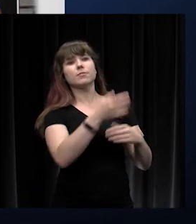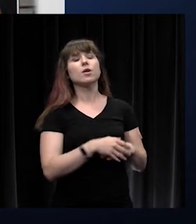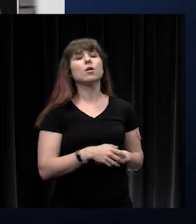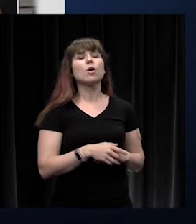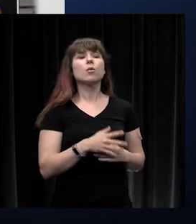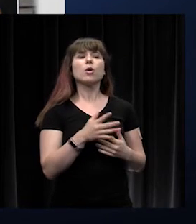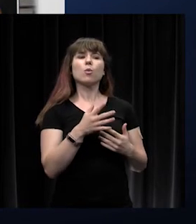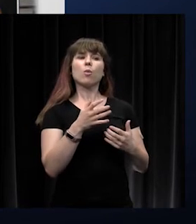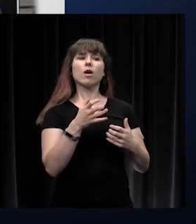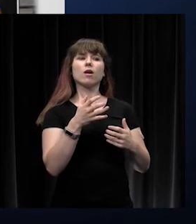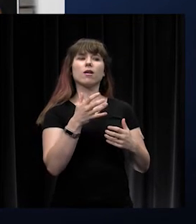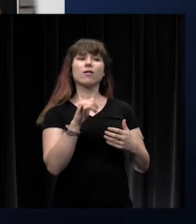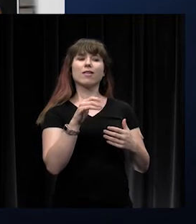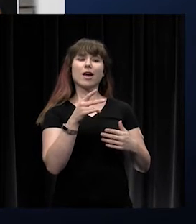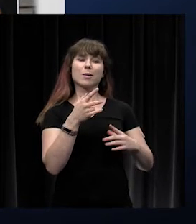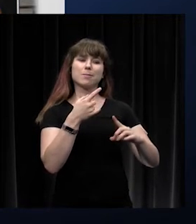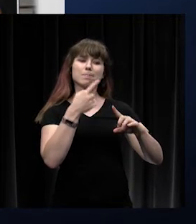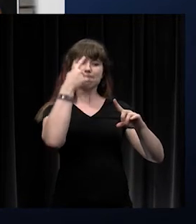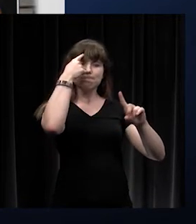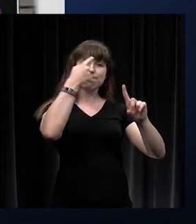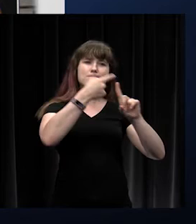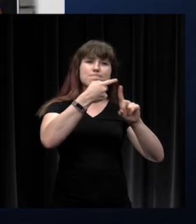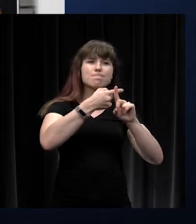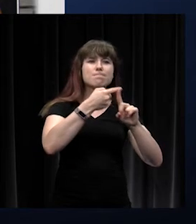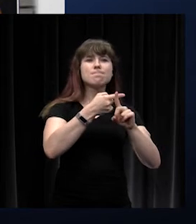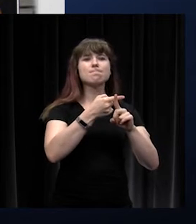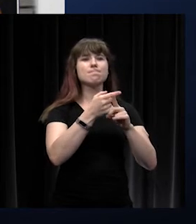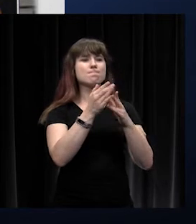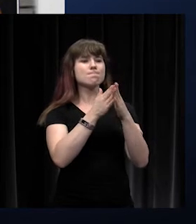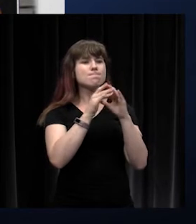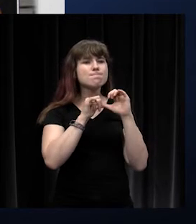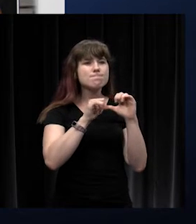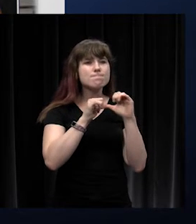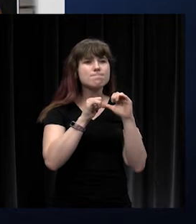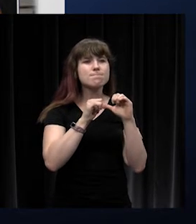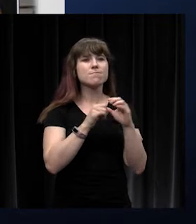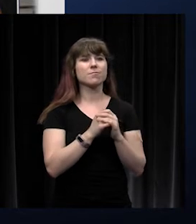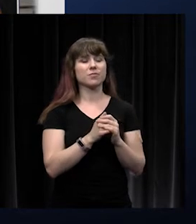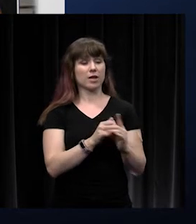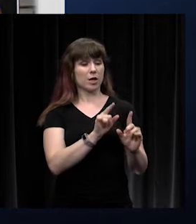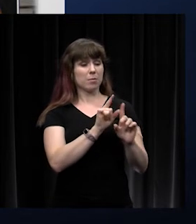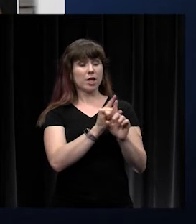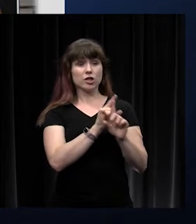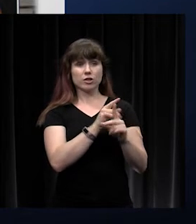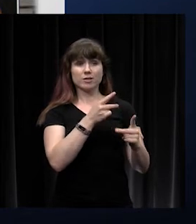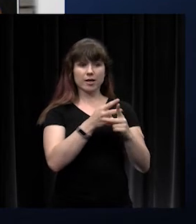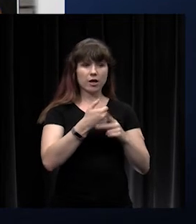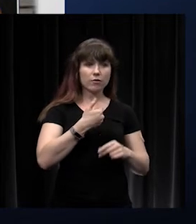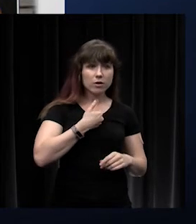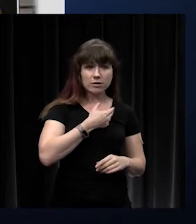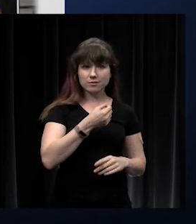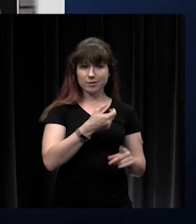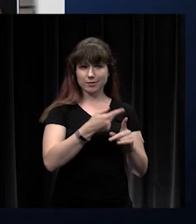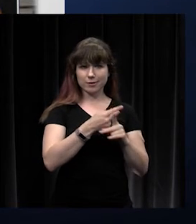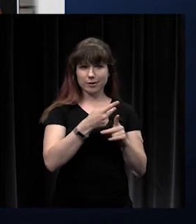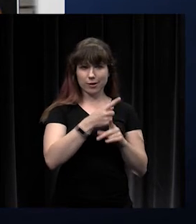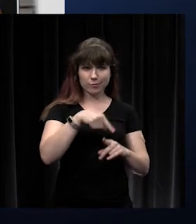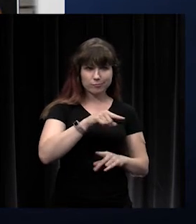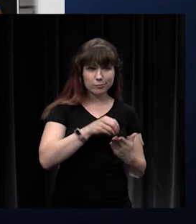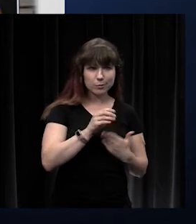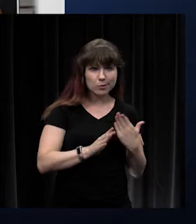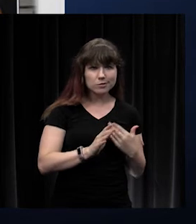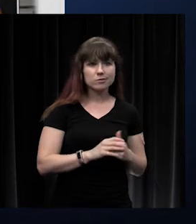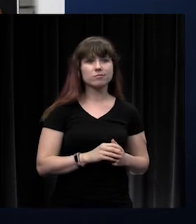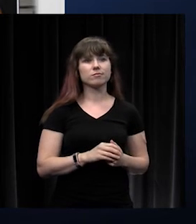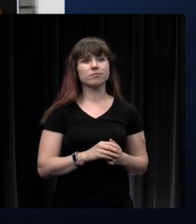positive perseverance in mind, that mindset, mentoring, taking care of ourselves and taking care of our students,